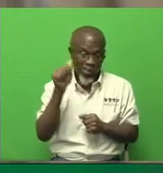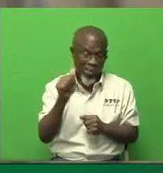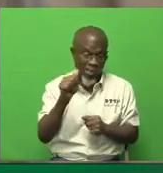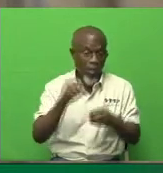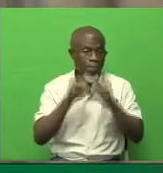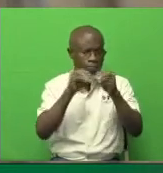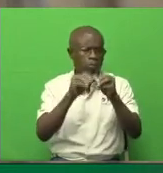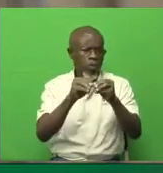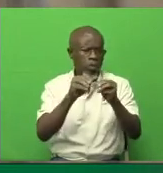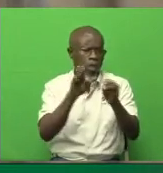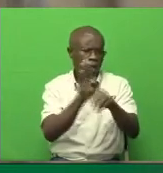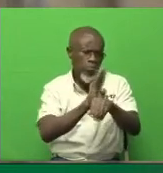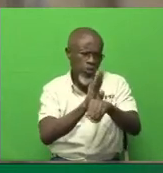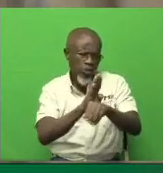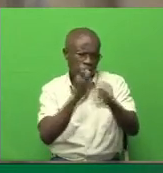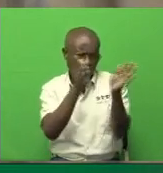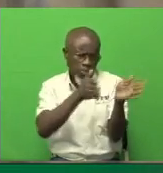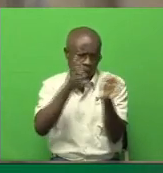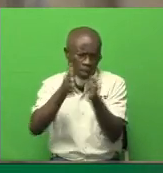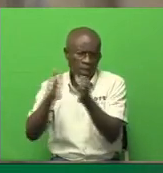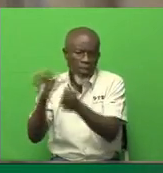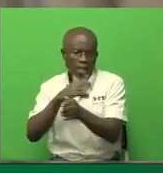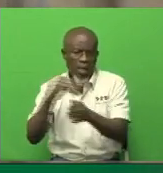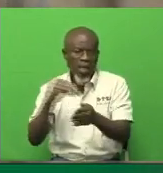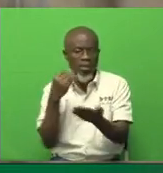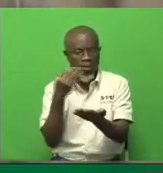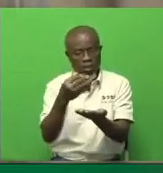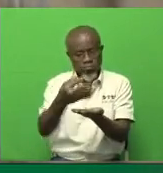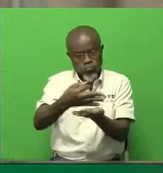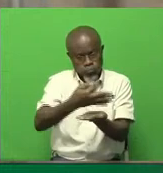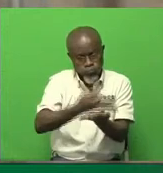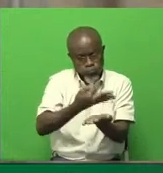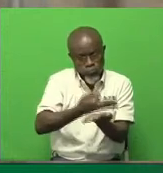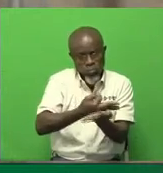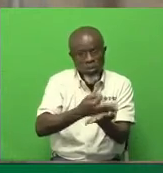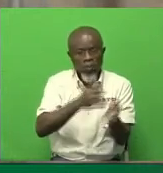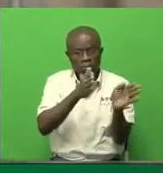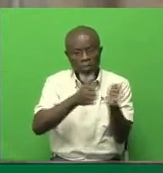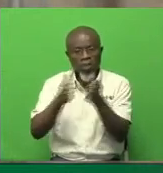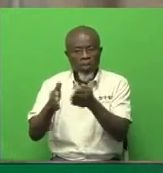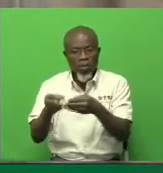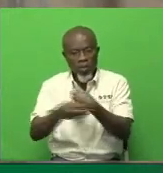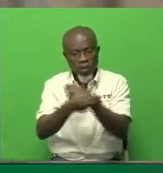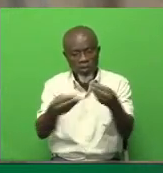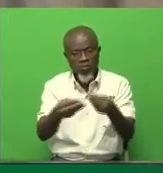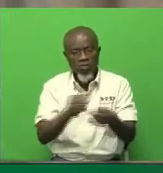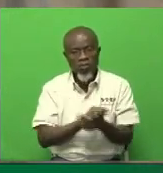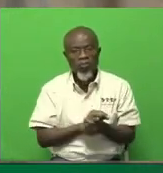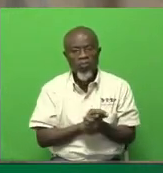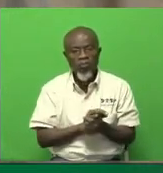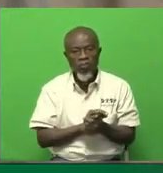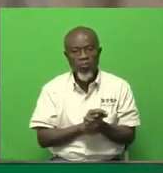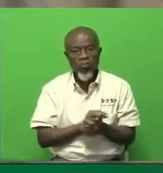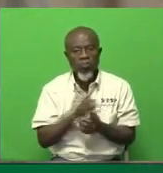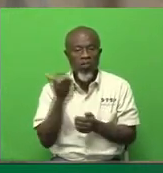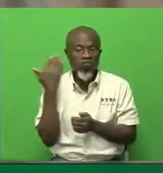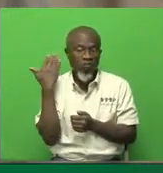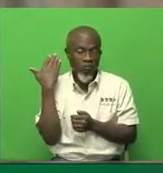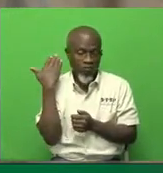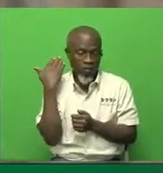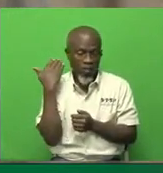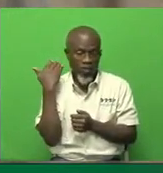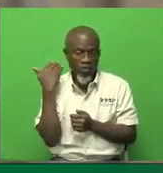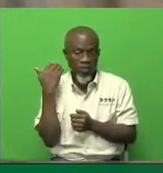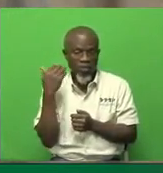and a capital investment plan Mr Deputy speaker former prime minister Patrick Manning used to tell us in this house facts our